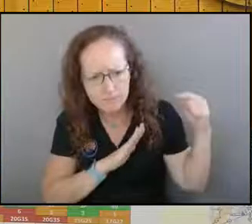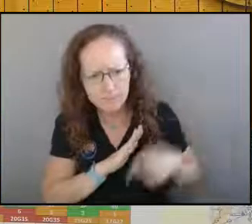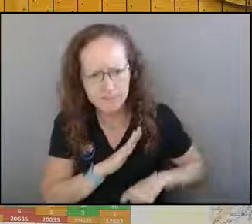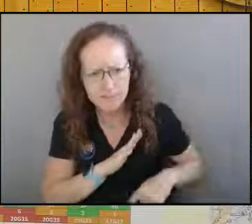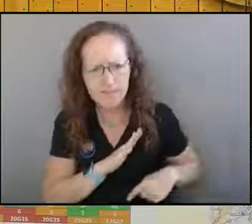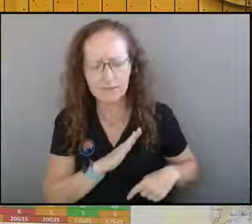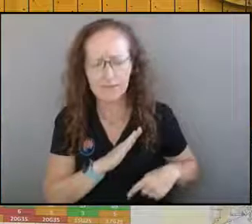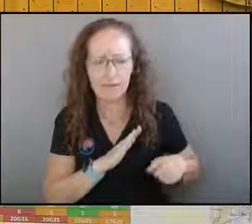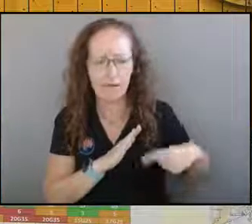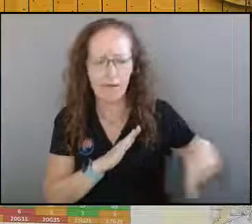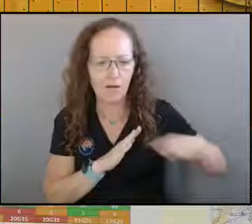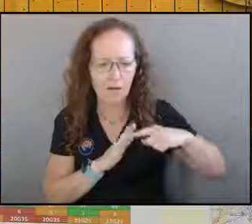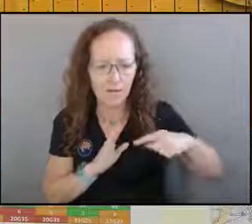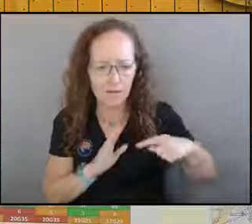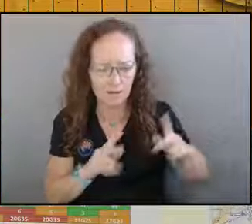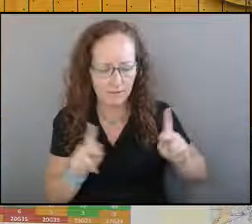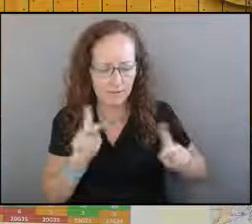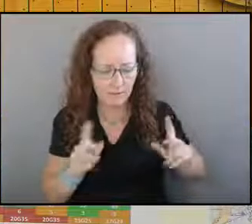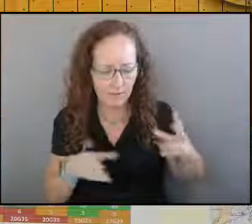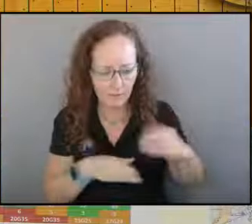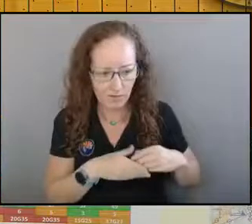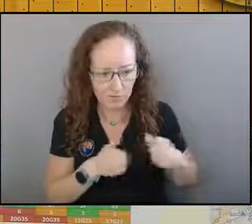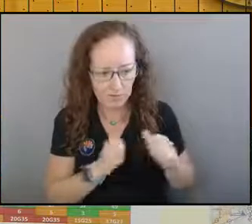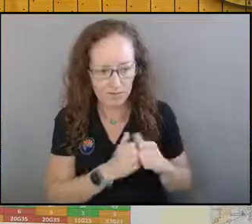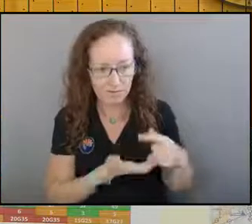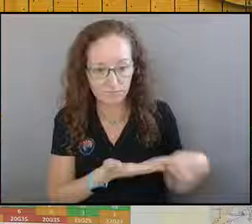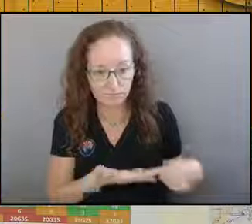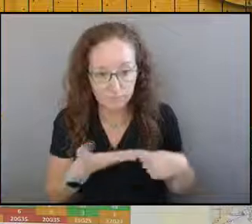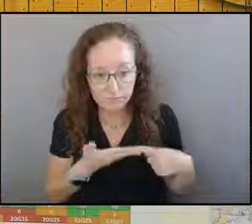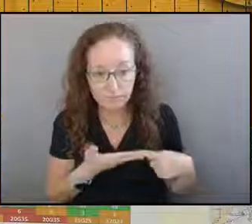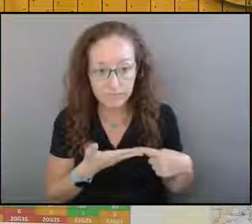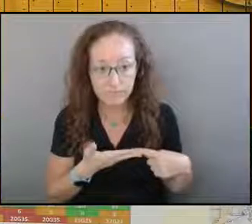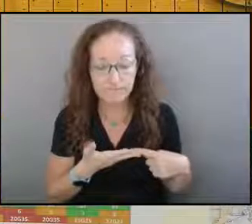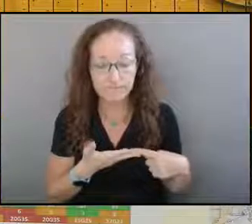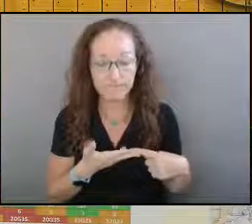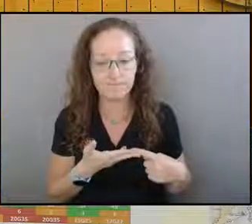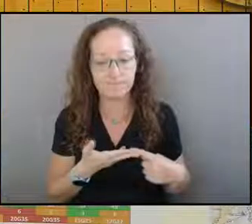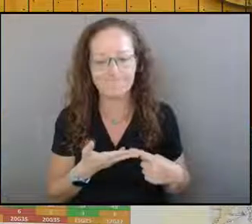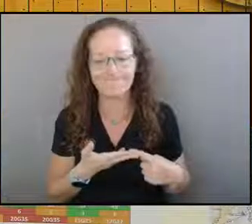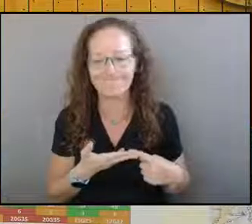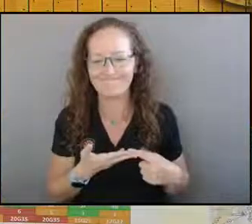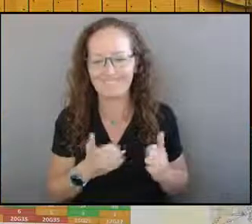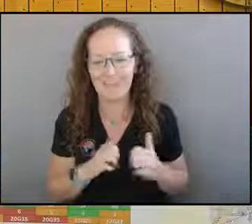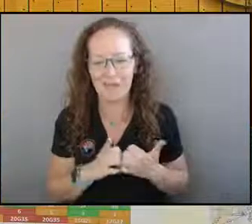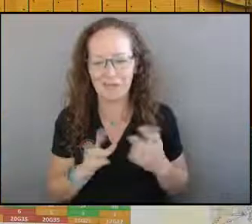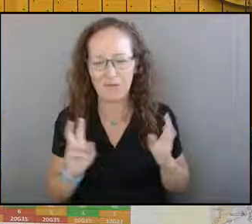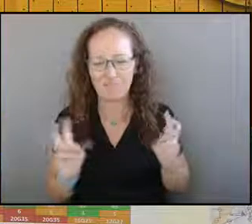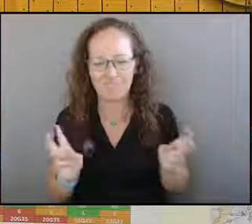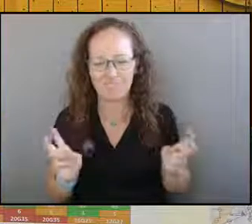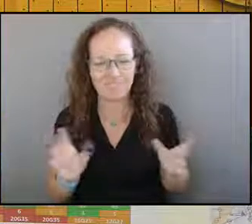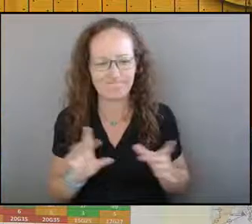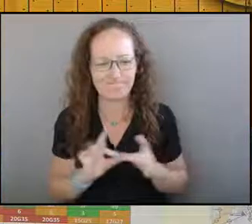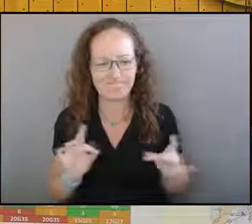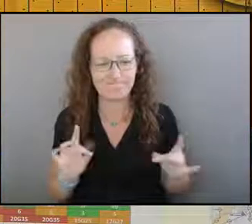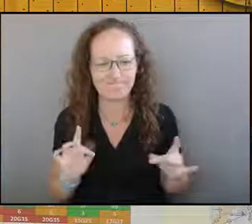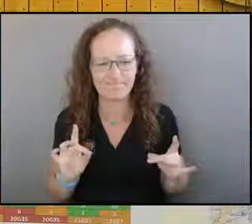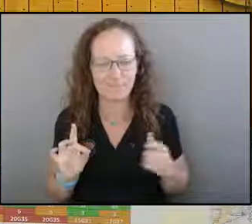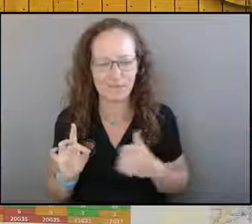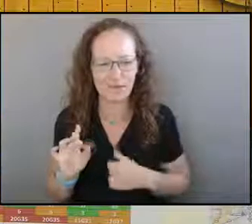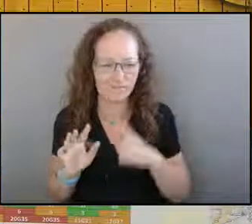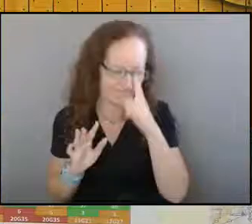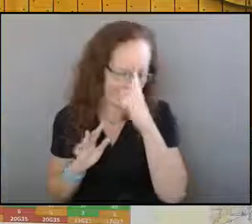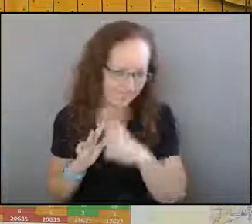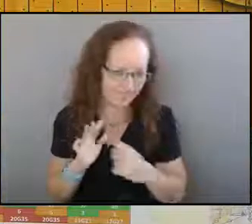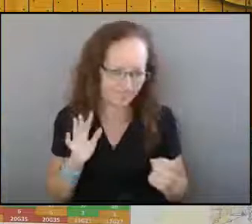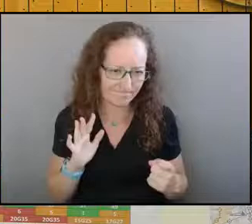in this how could I say it? Sorry, I drew a